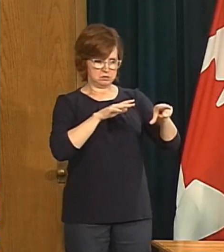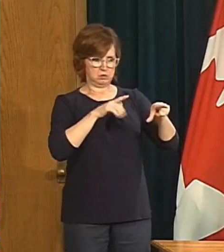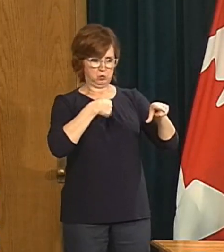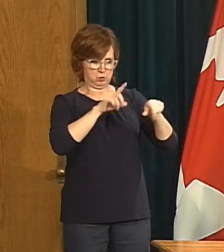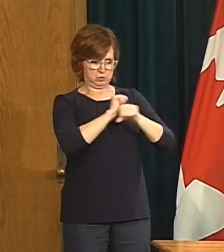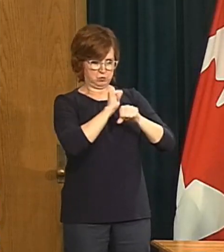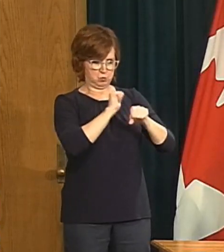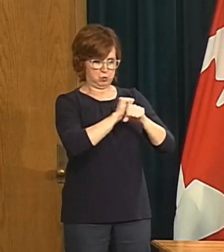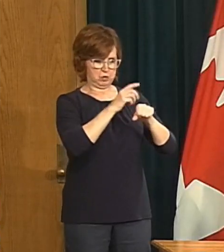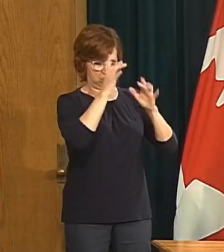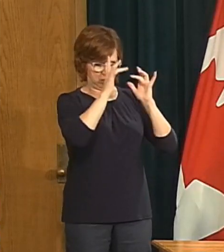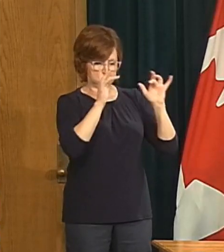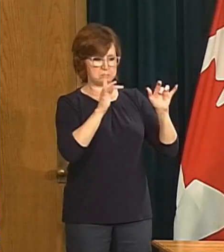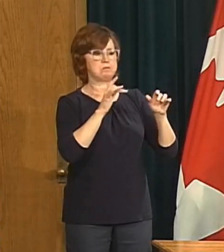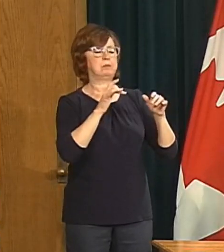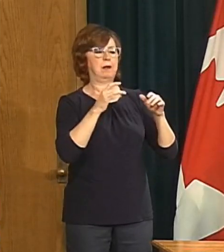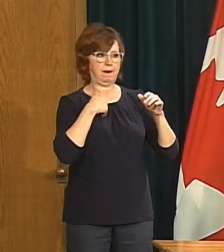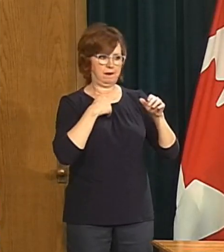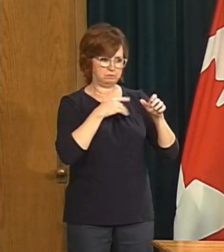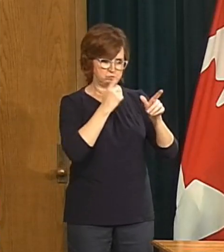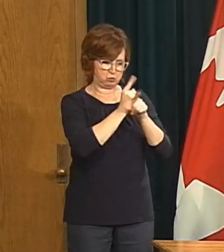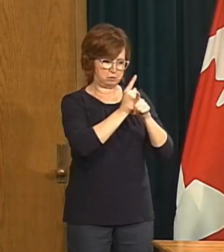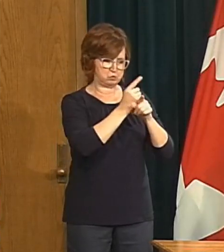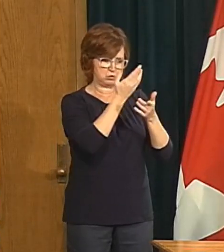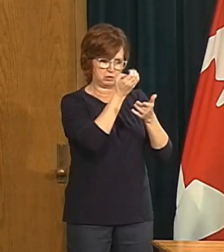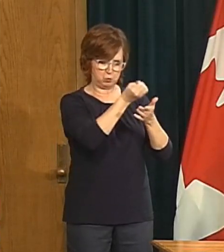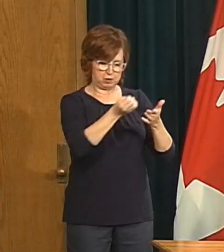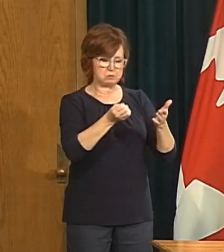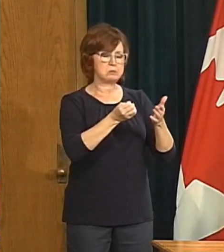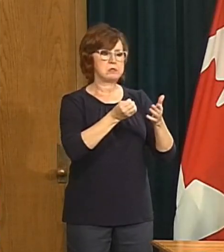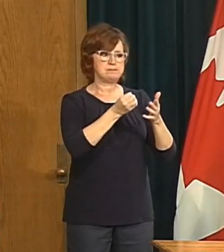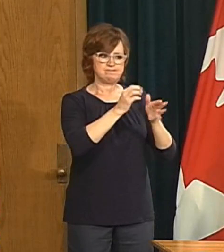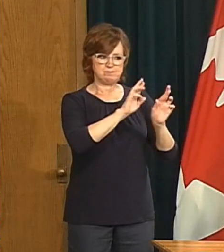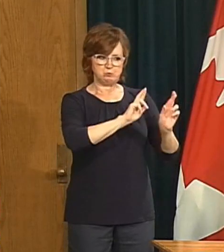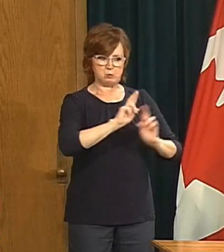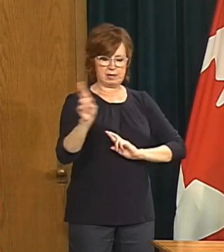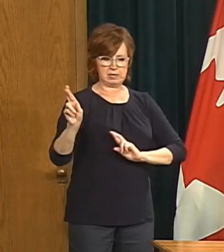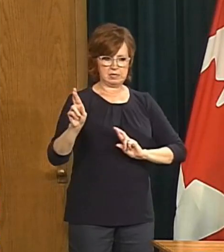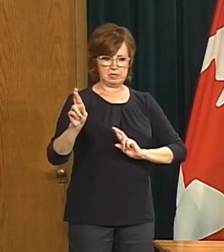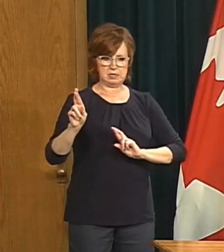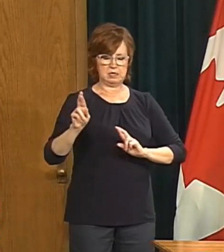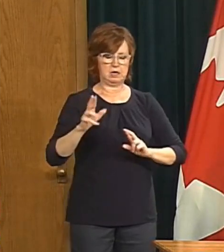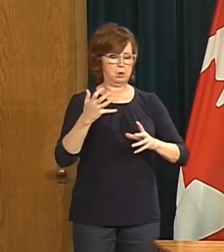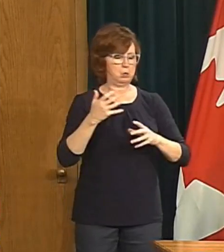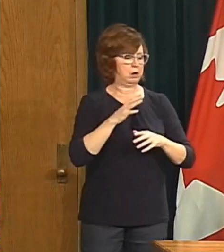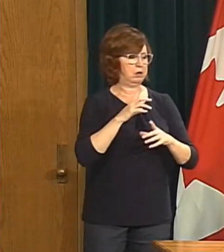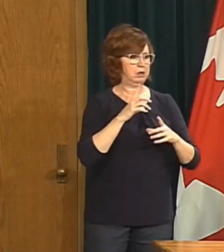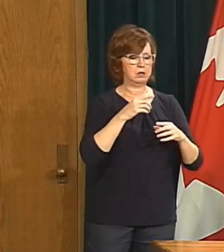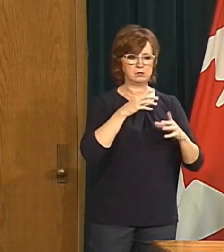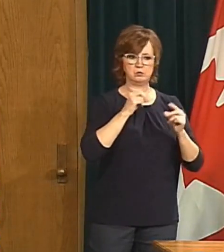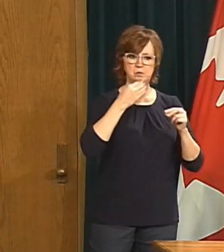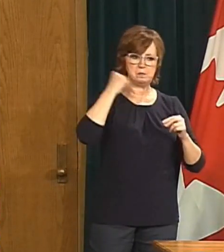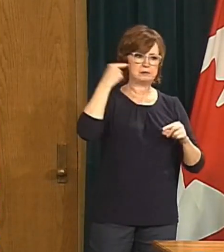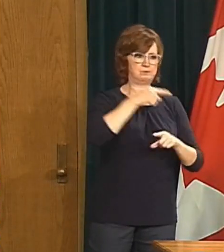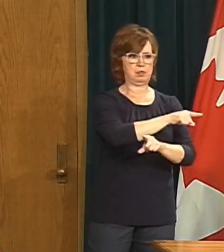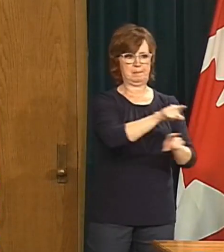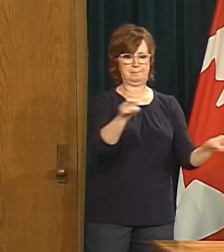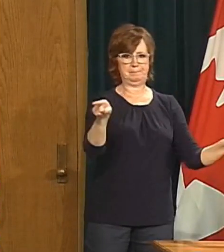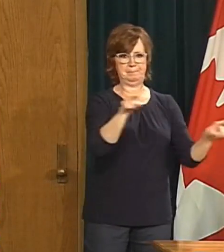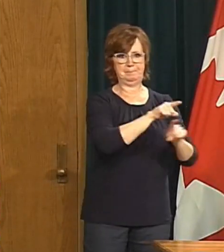work each and every day are protected as best as we possibly can. And I think that